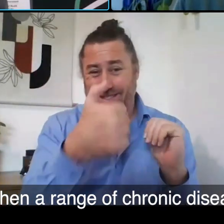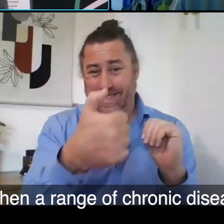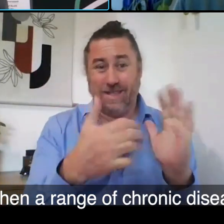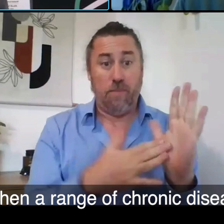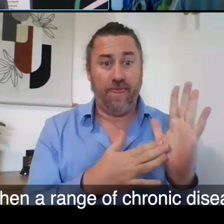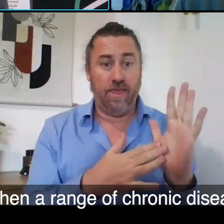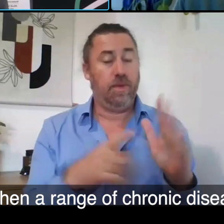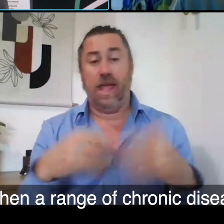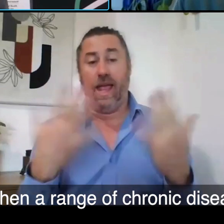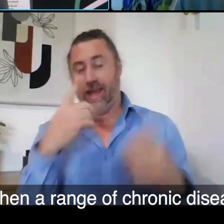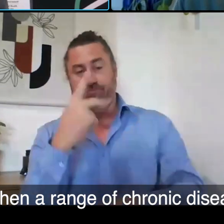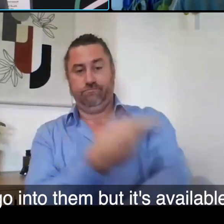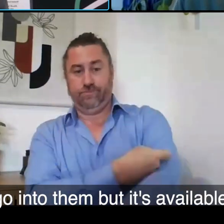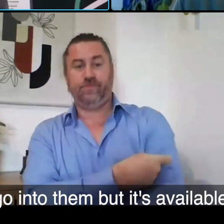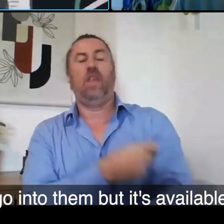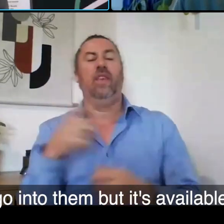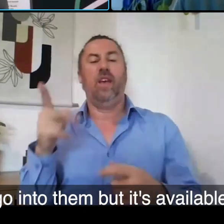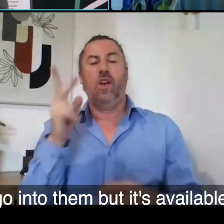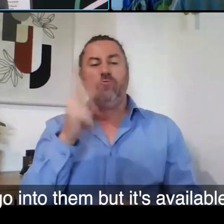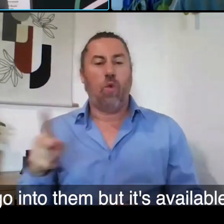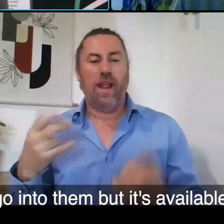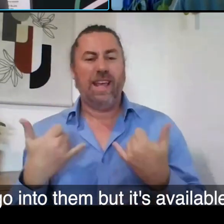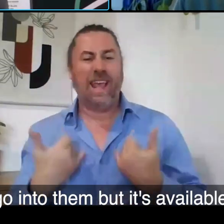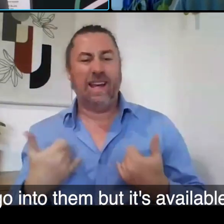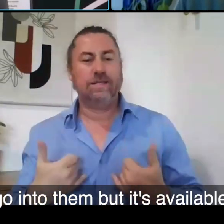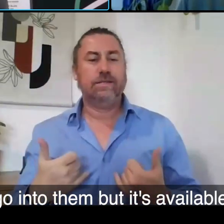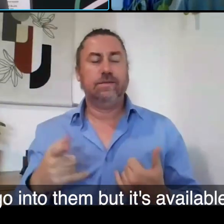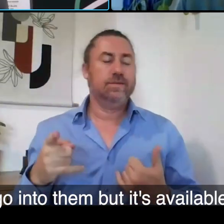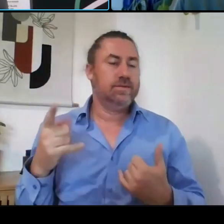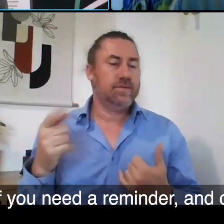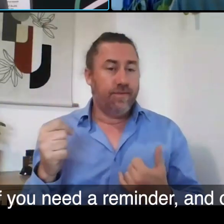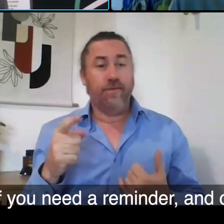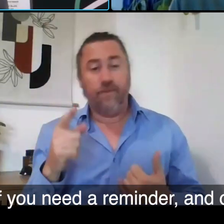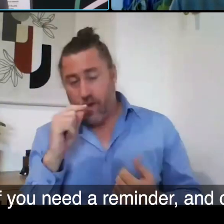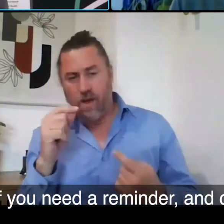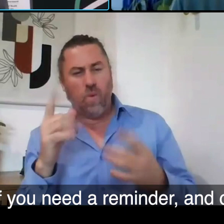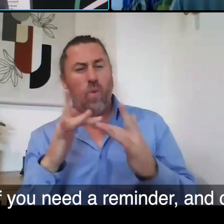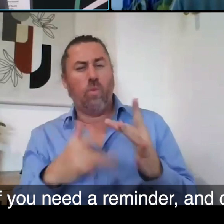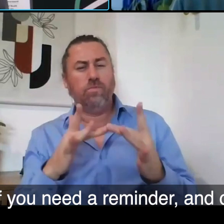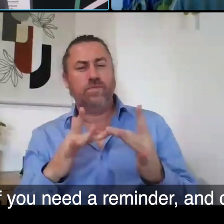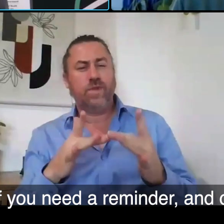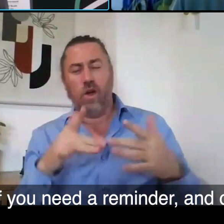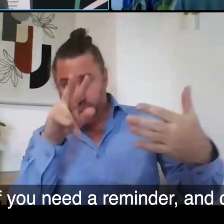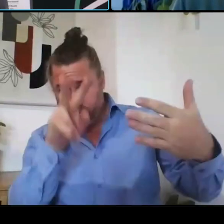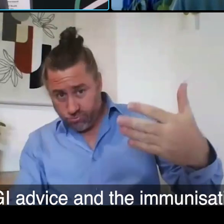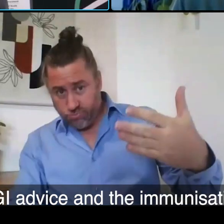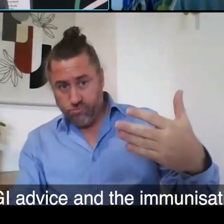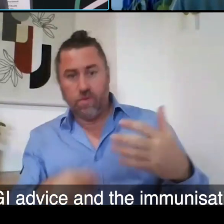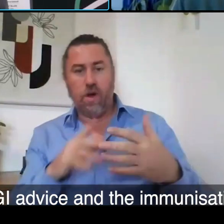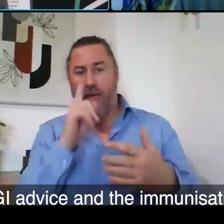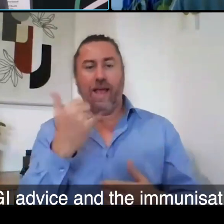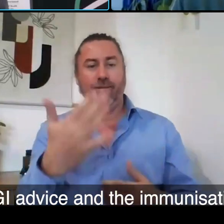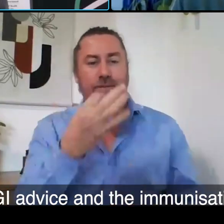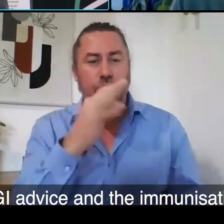And then a range of chronic diseases. I won't go into them, but it's available on our website if you need a reminder. And of course, it's in